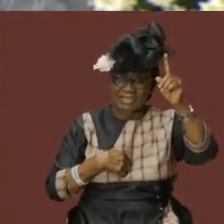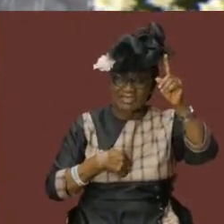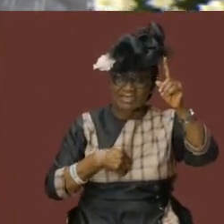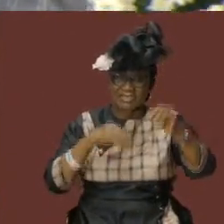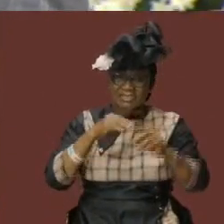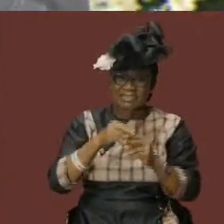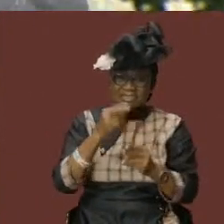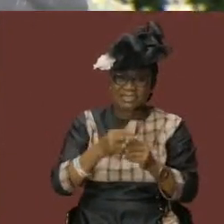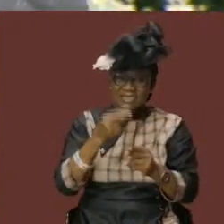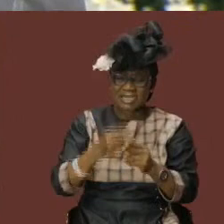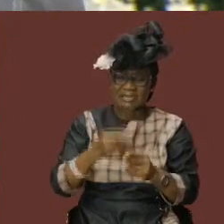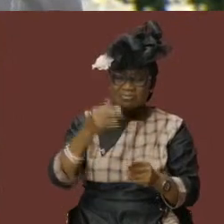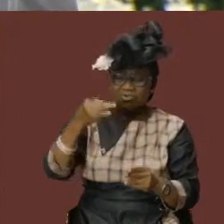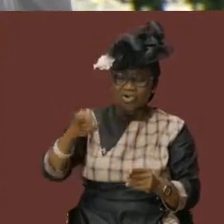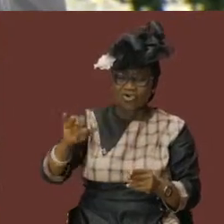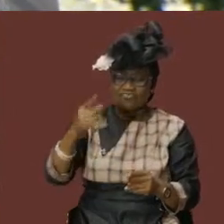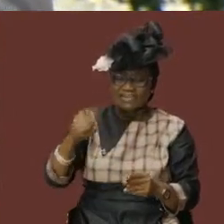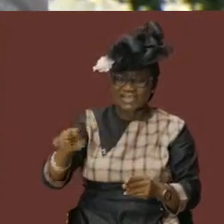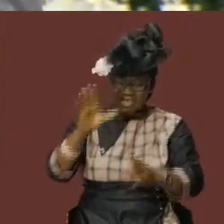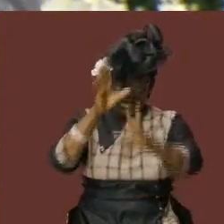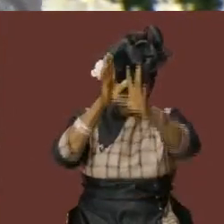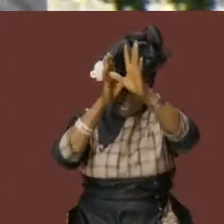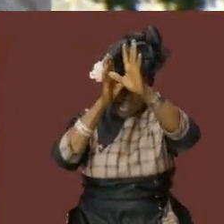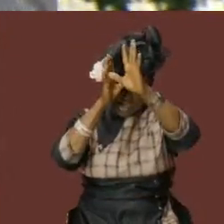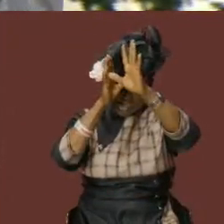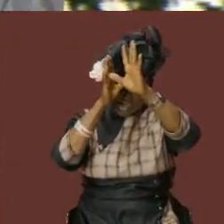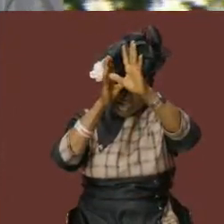In the name of the Father,